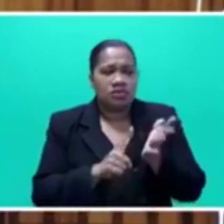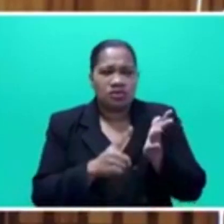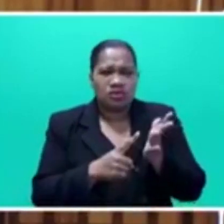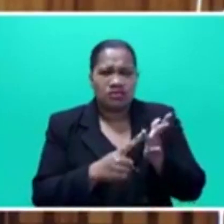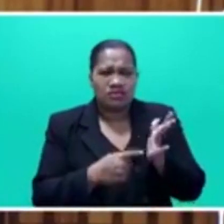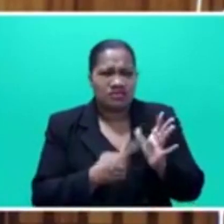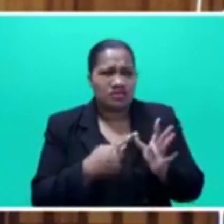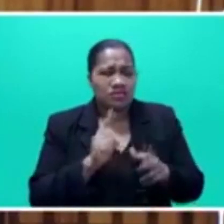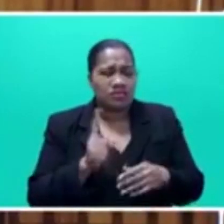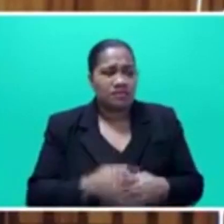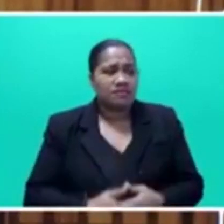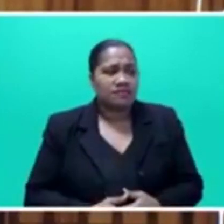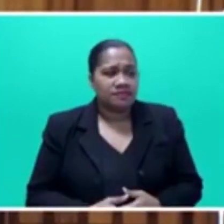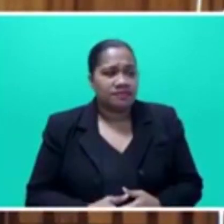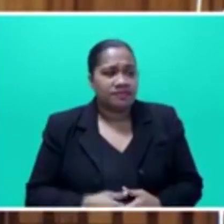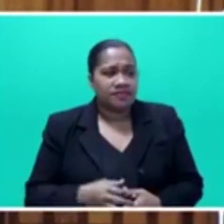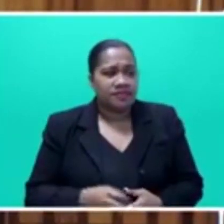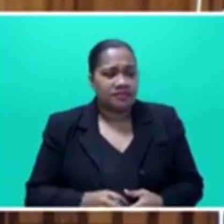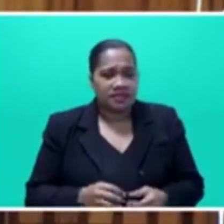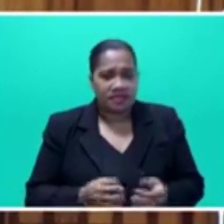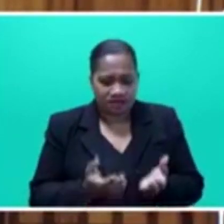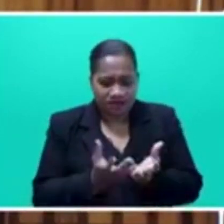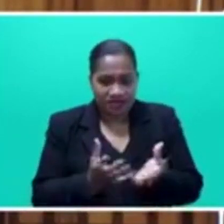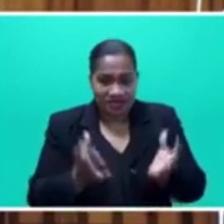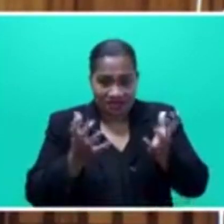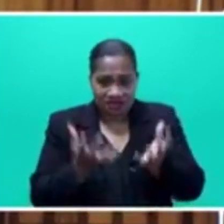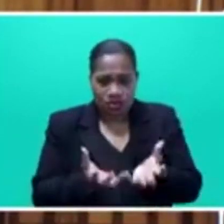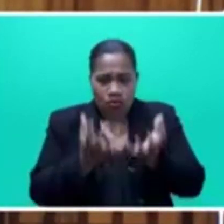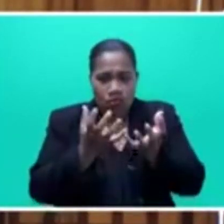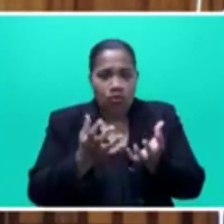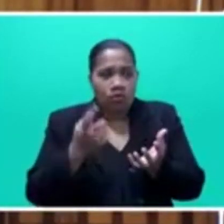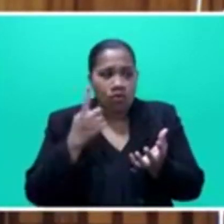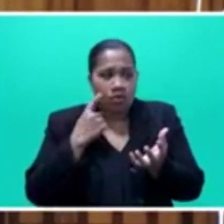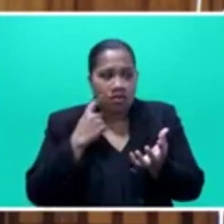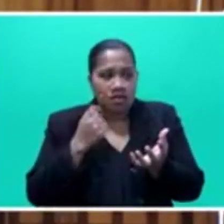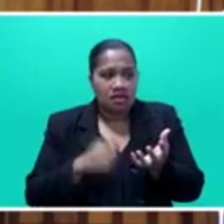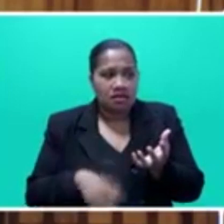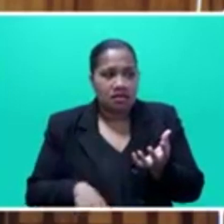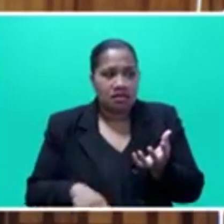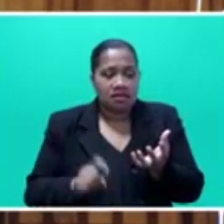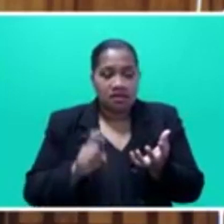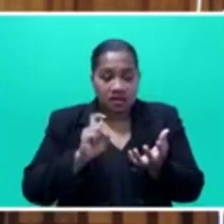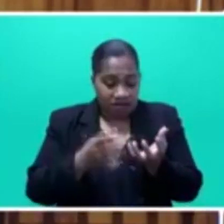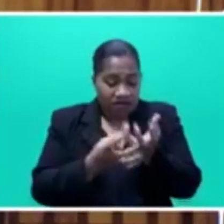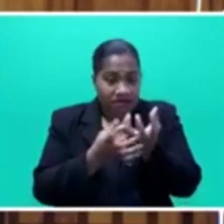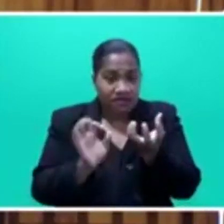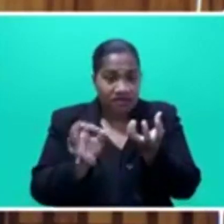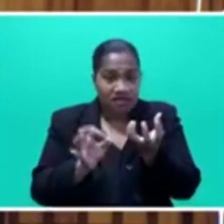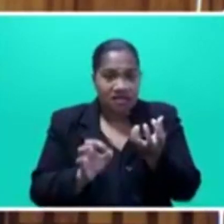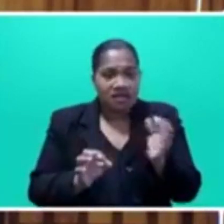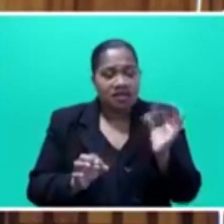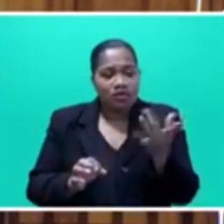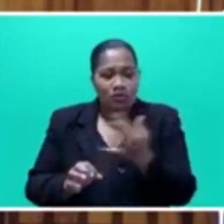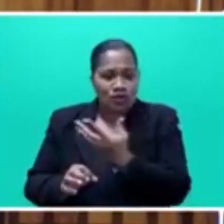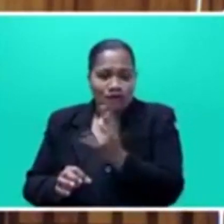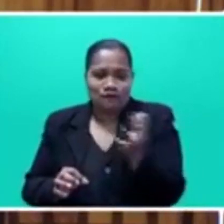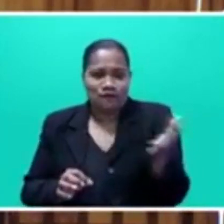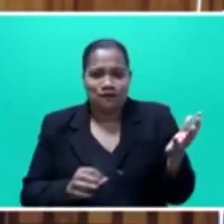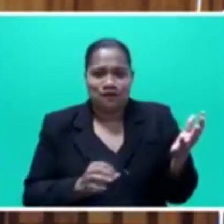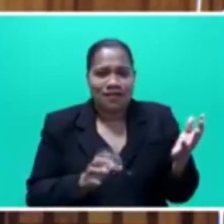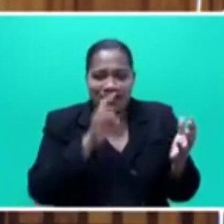a vessel that holds water. And if it does not have a base, it moves around all the time. It cannot stay in one